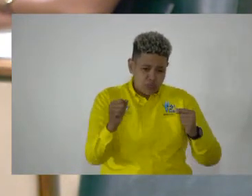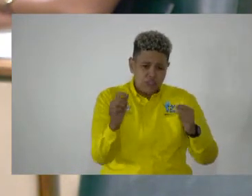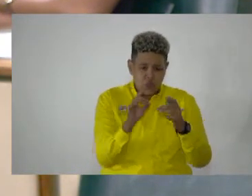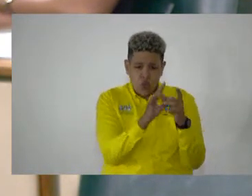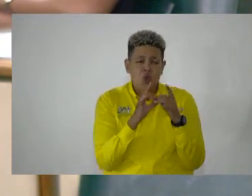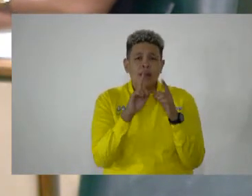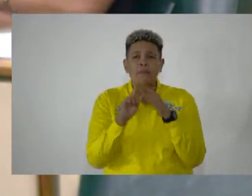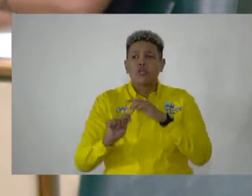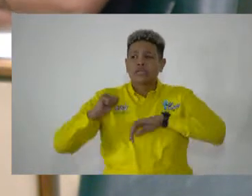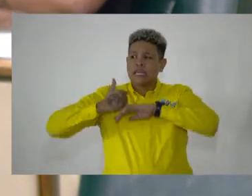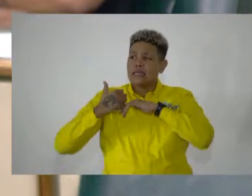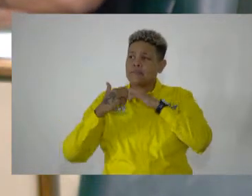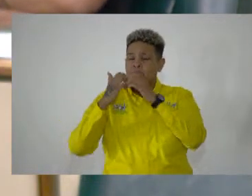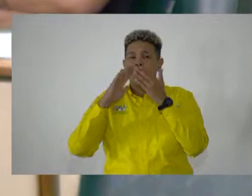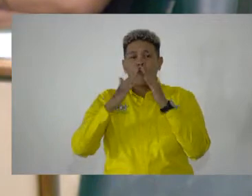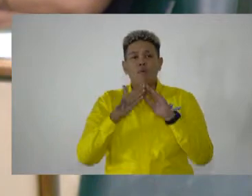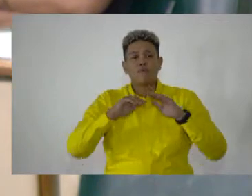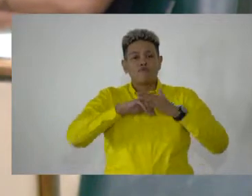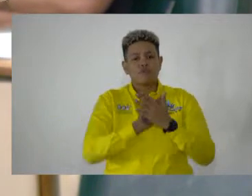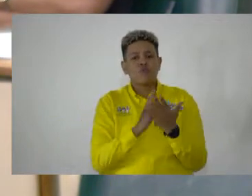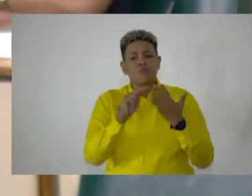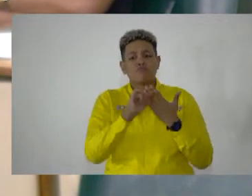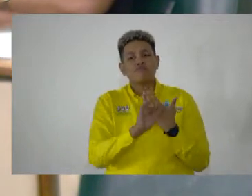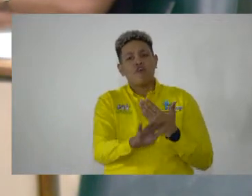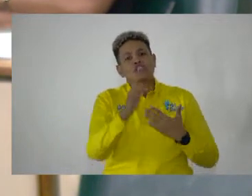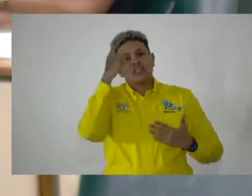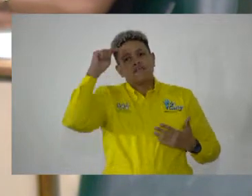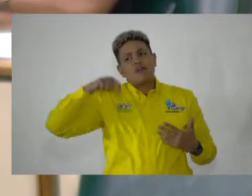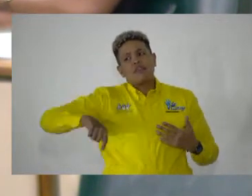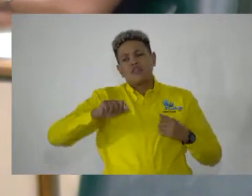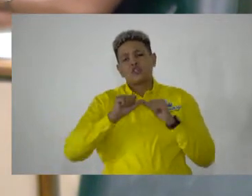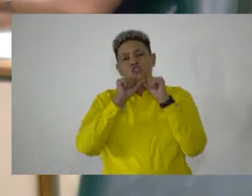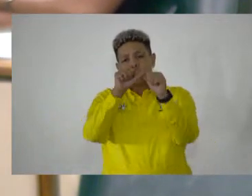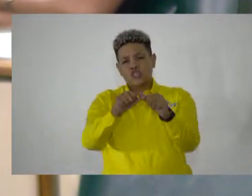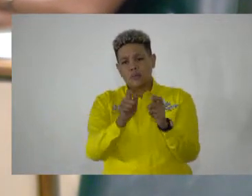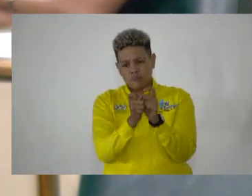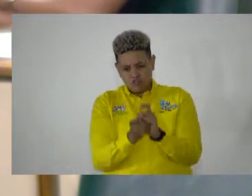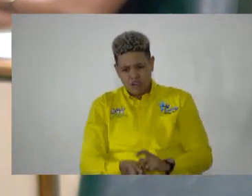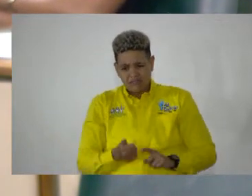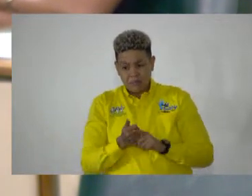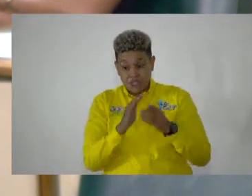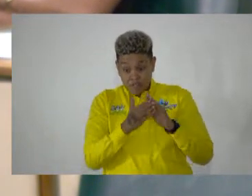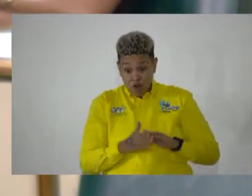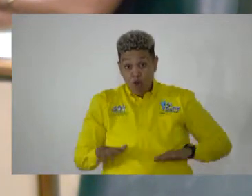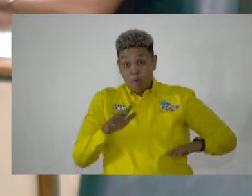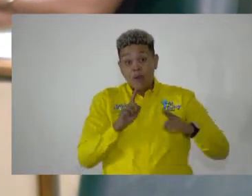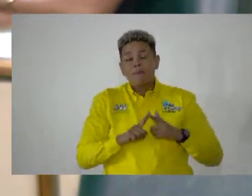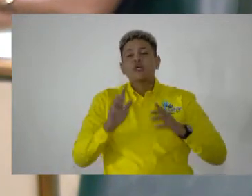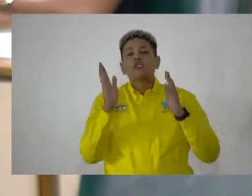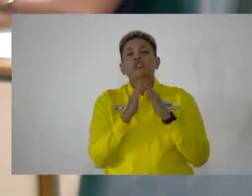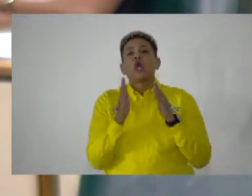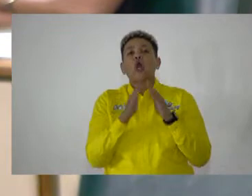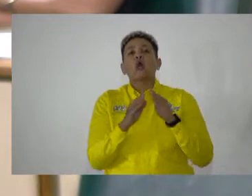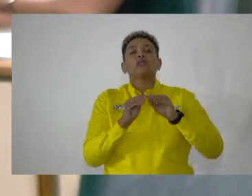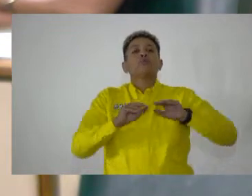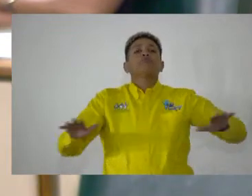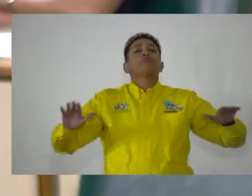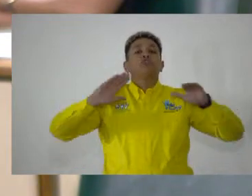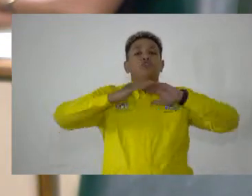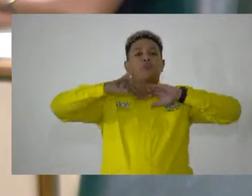coordinate and implement urban renewal projects for the sustainable transformation of communities and towns across